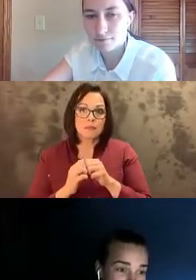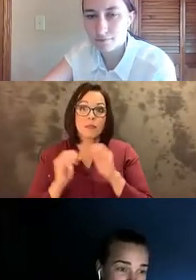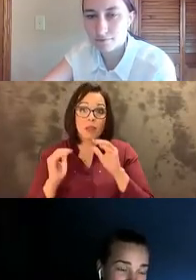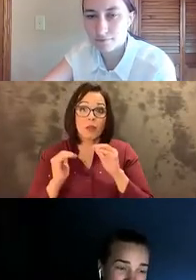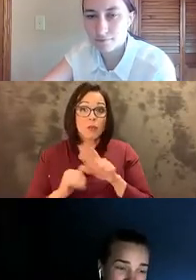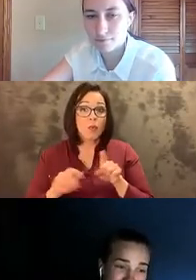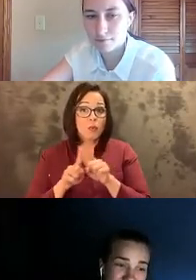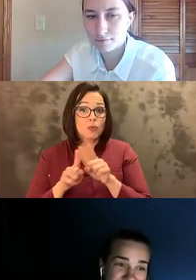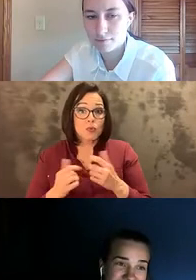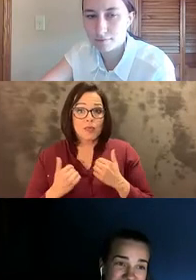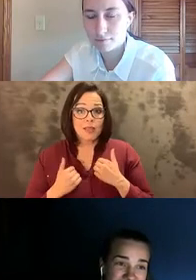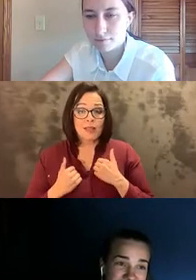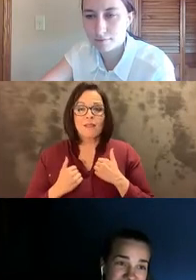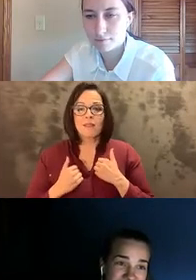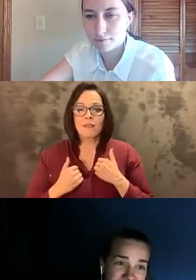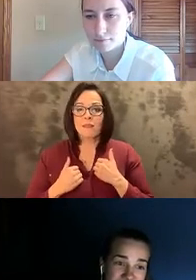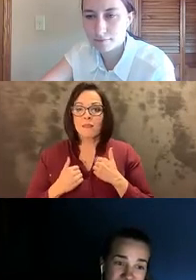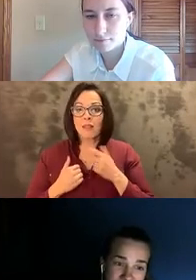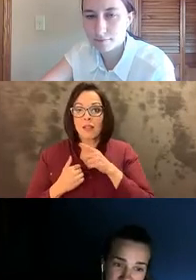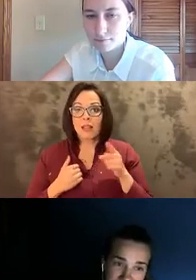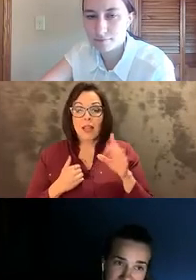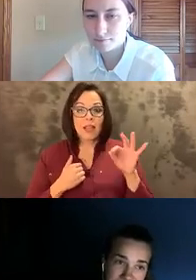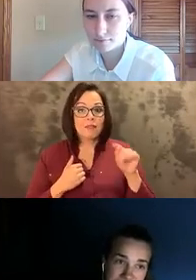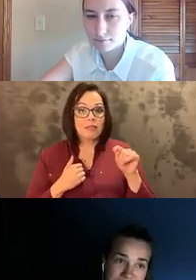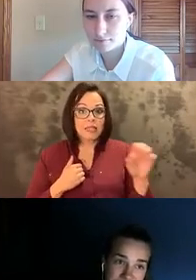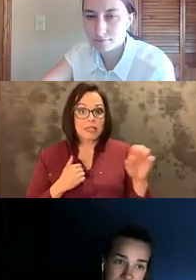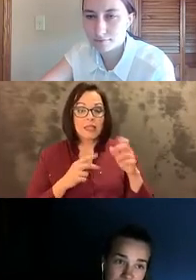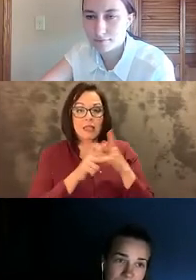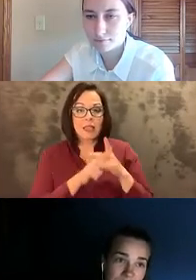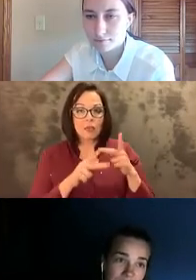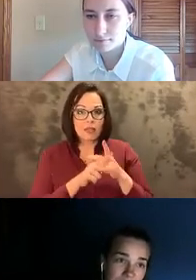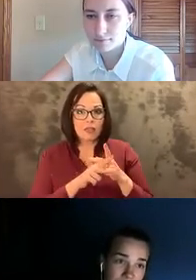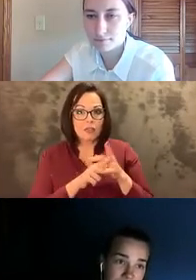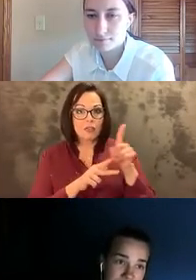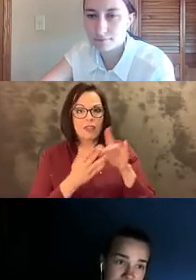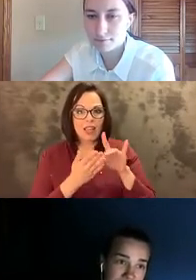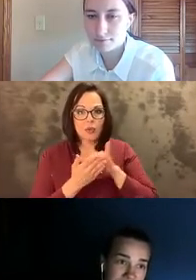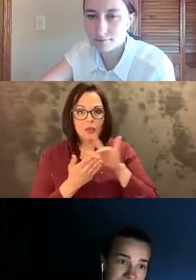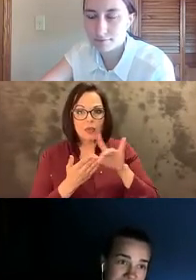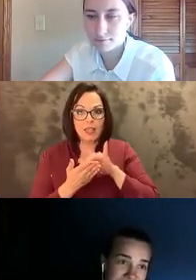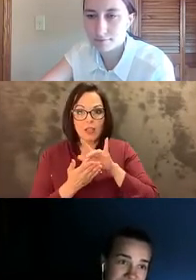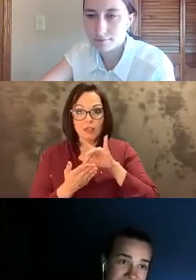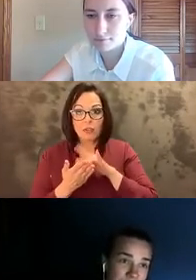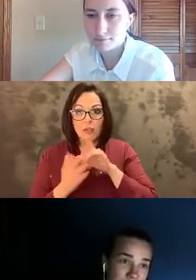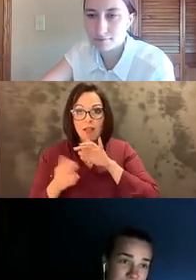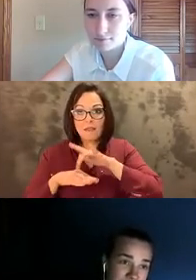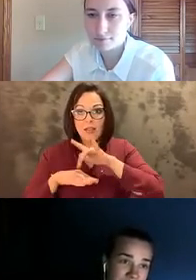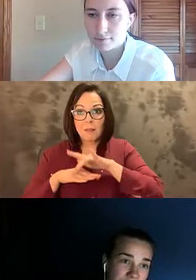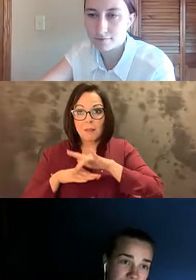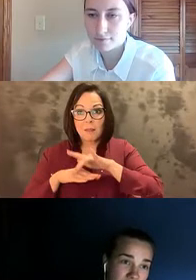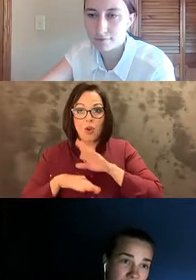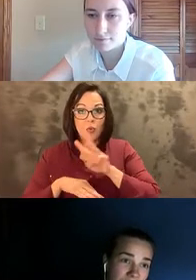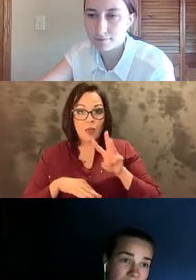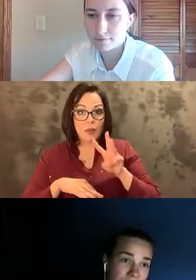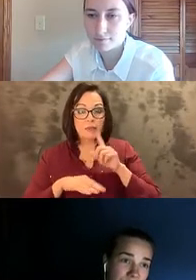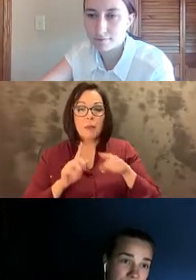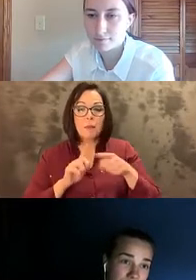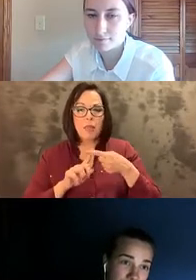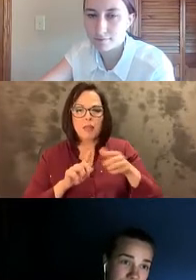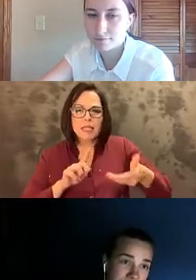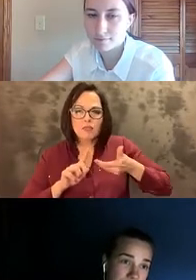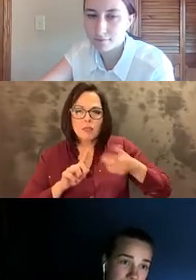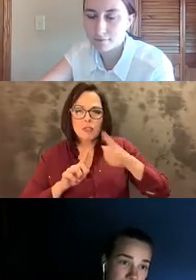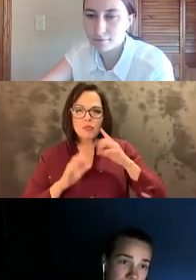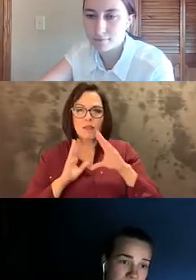also have the FTE Calculator available on our website and an introduction video on how